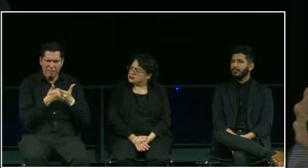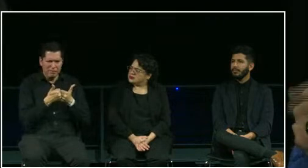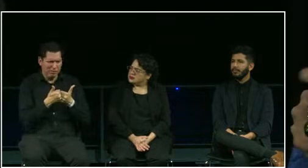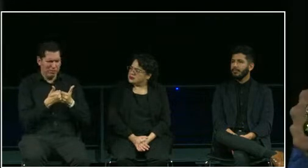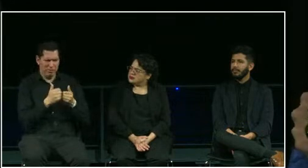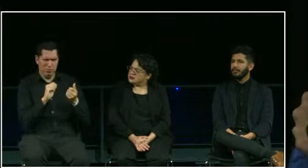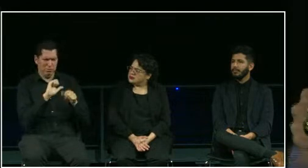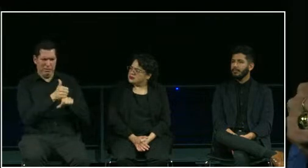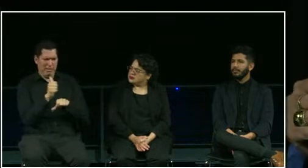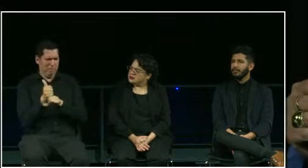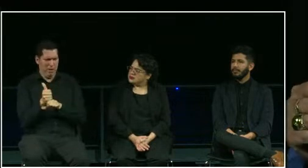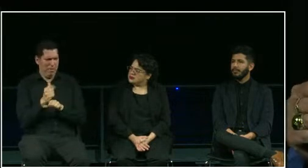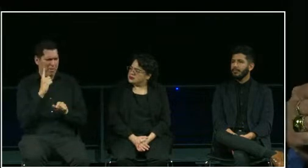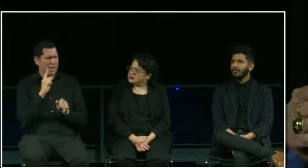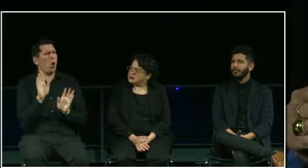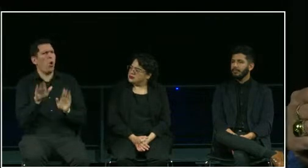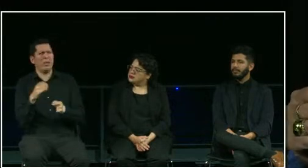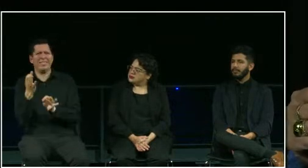do things simpler.